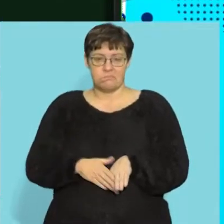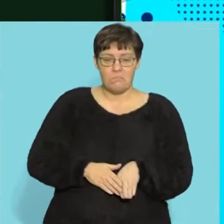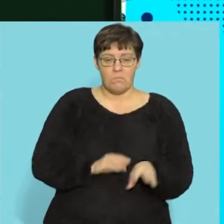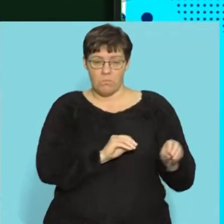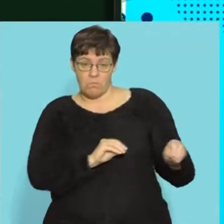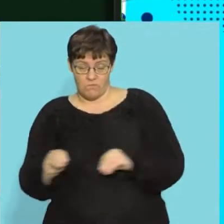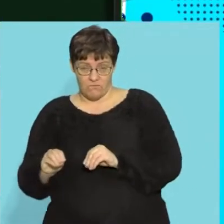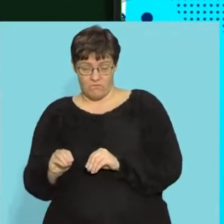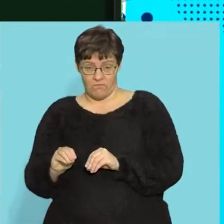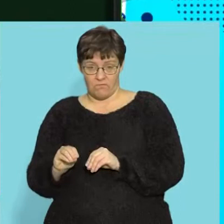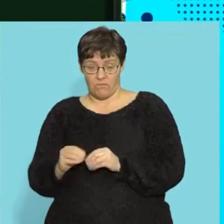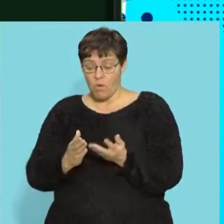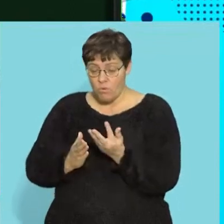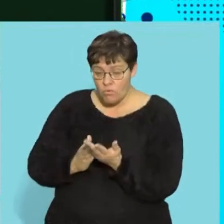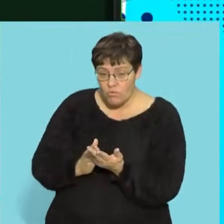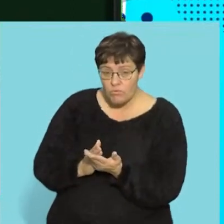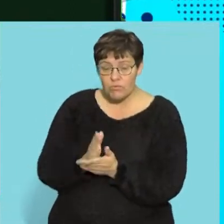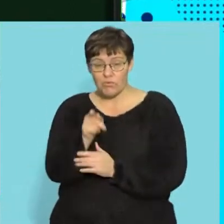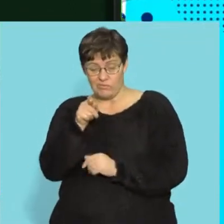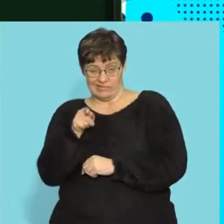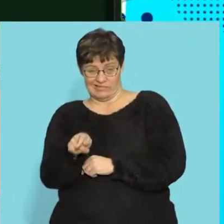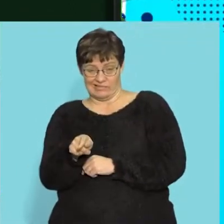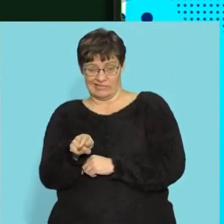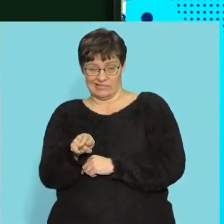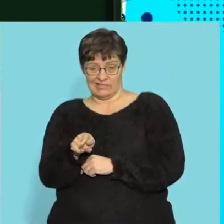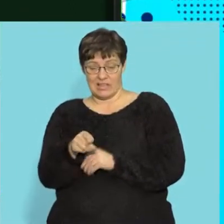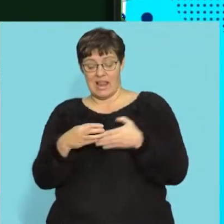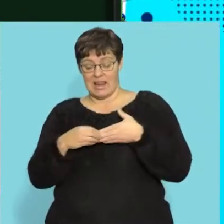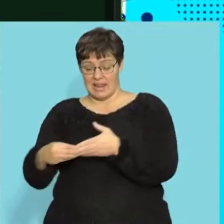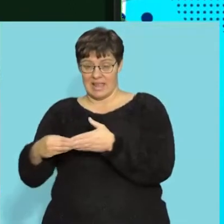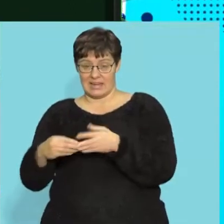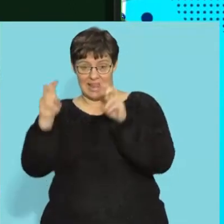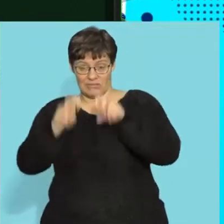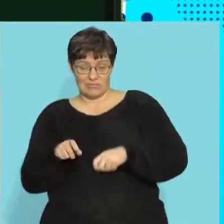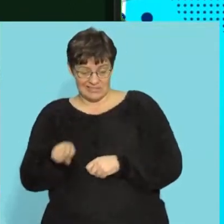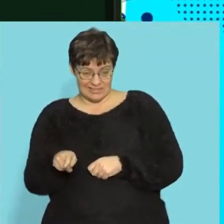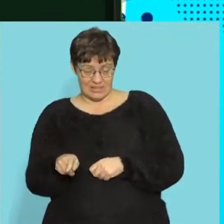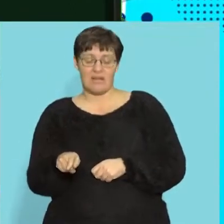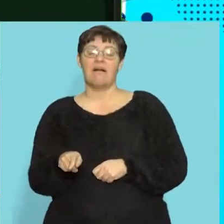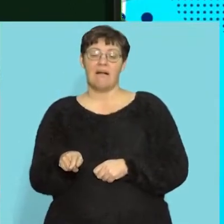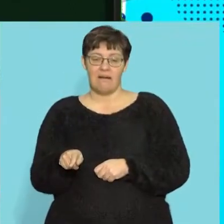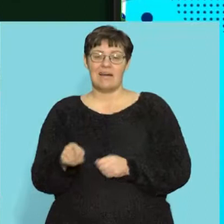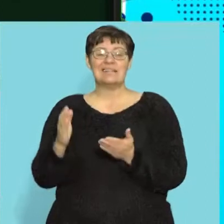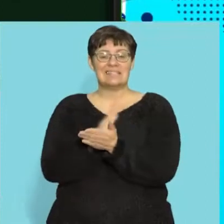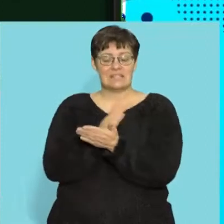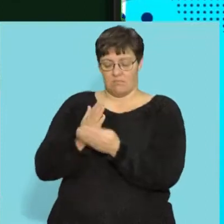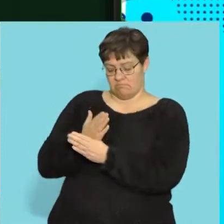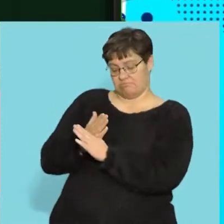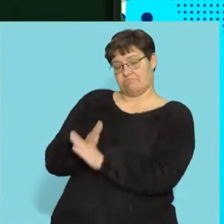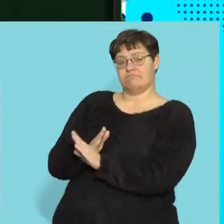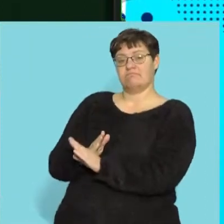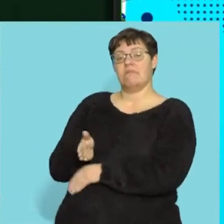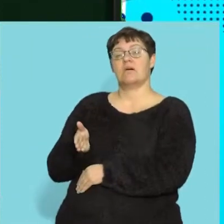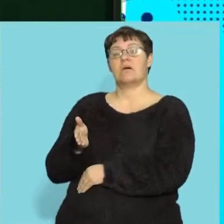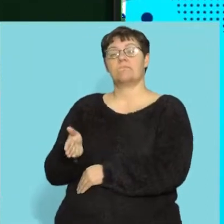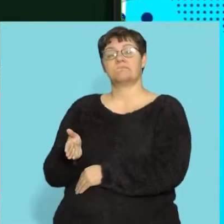have moving charge through a conductor, okay, then to some extent, in reality, we have got some